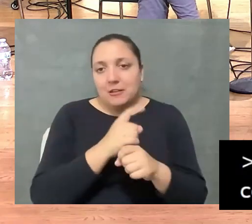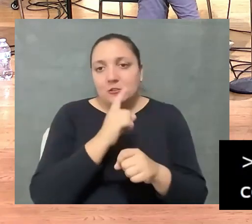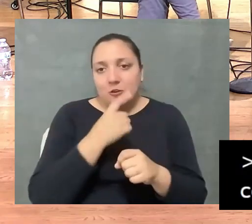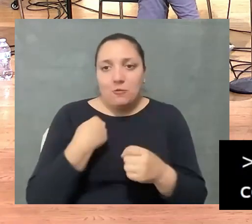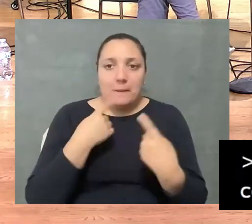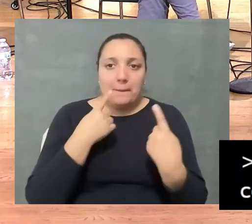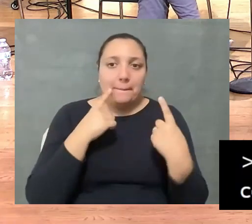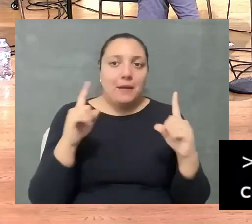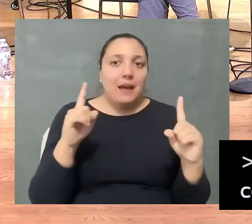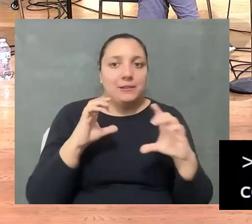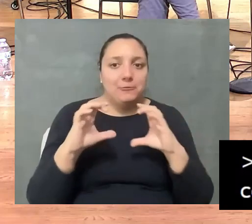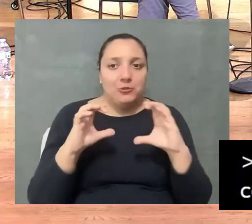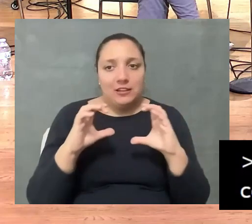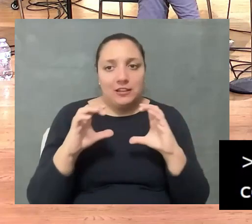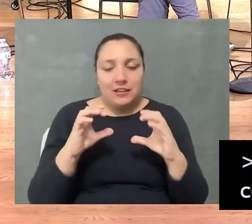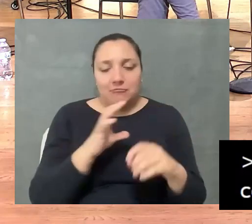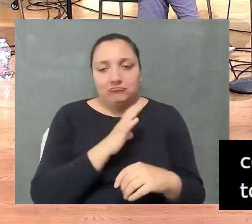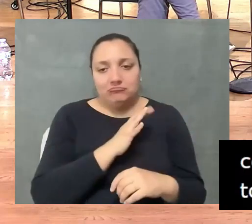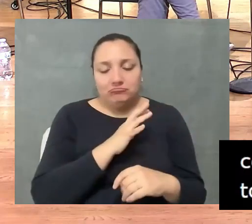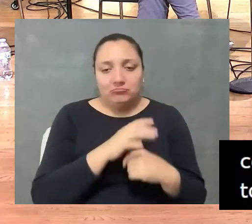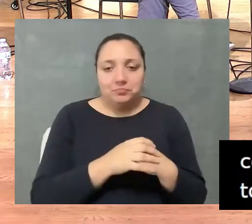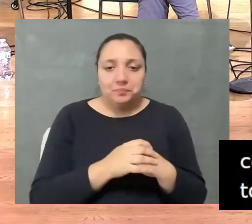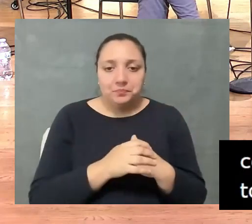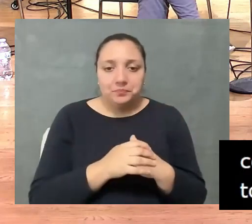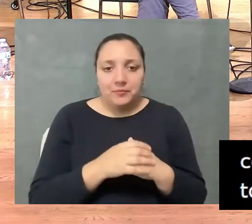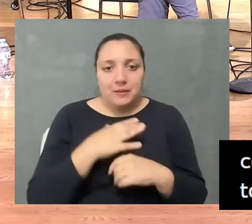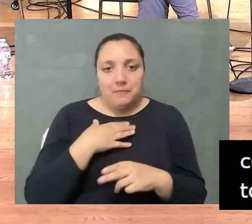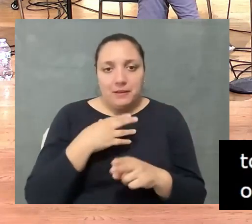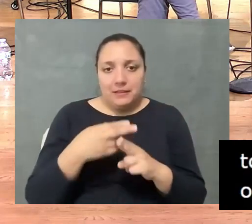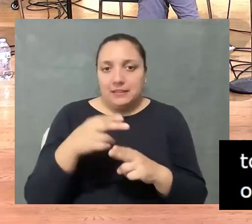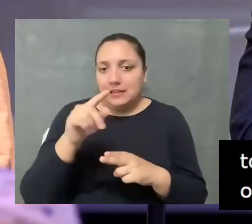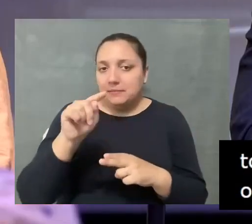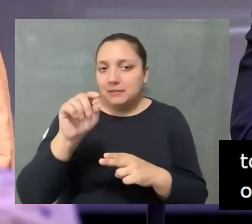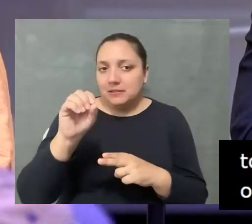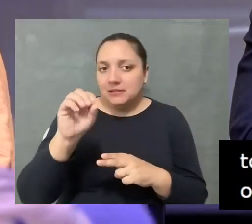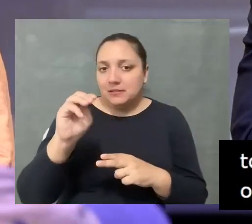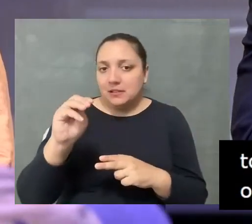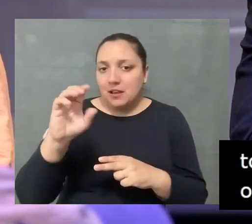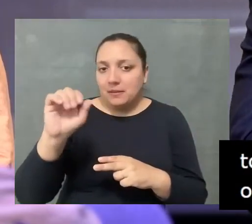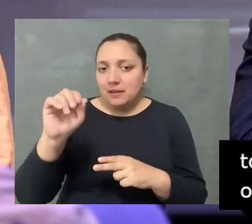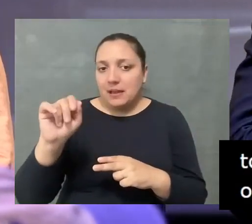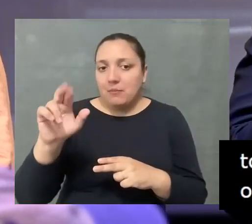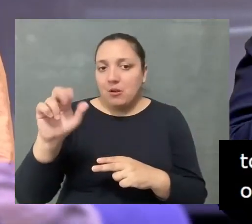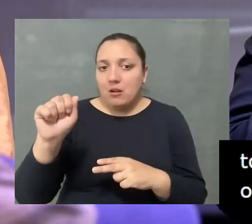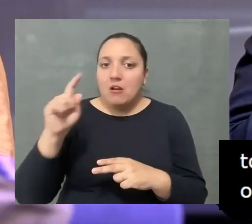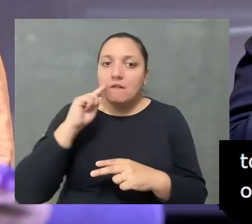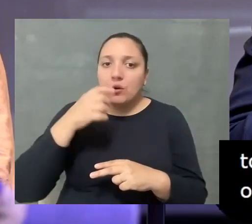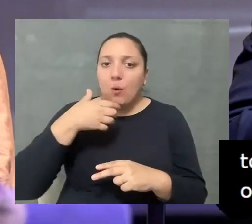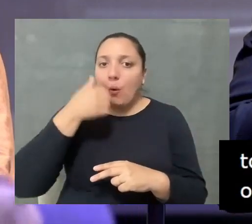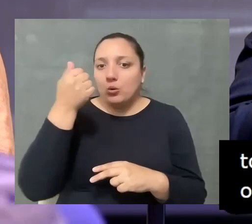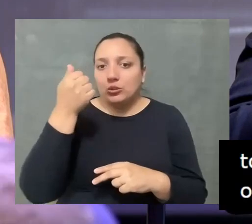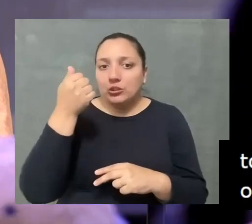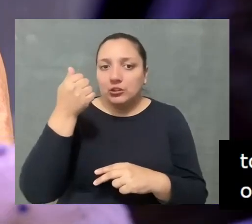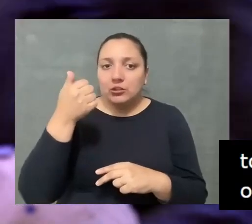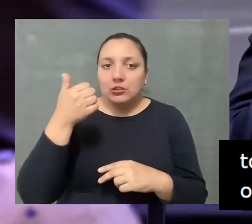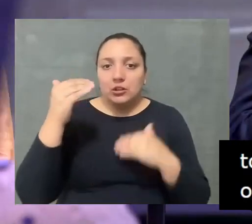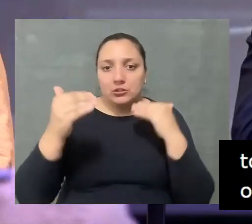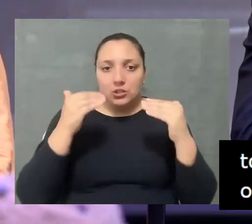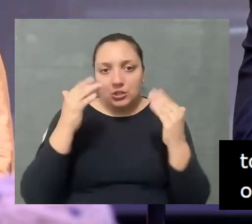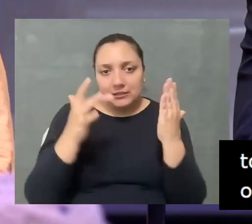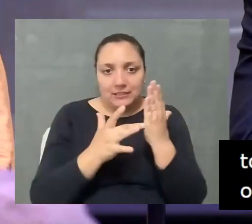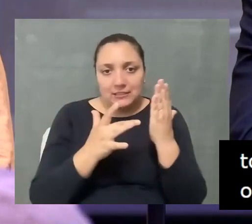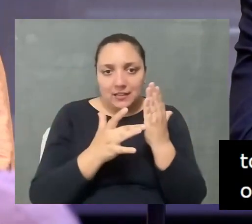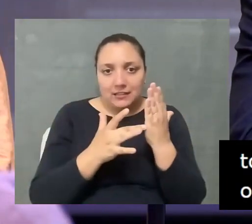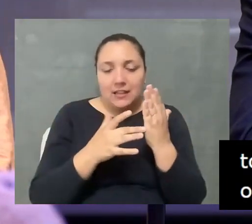which is magnificent. My name's Tom Camber. I'm the Executive Director of Older Adults Technology Services. Most people call us